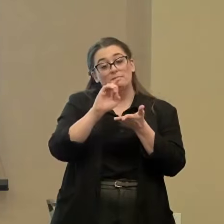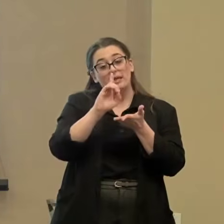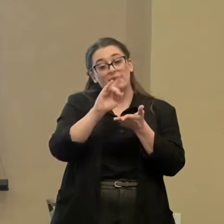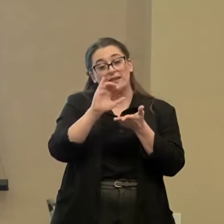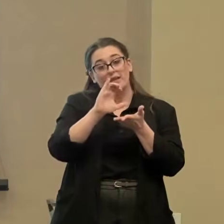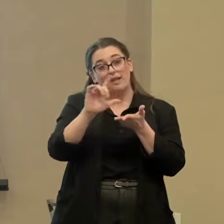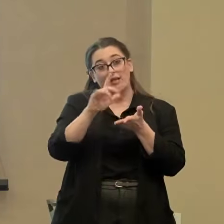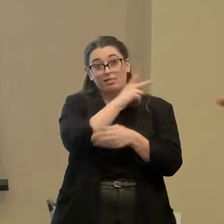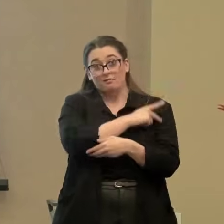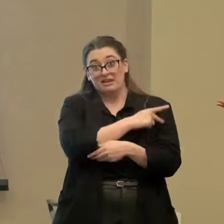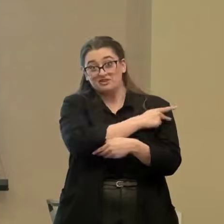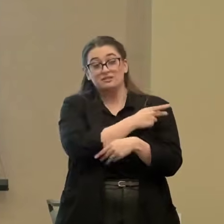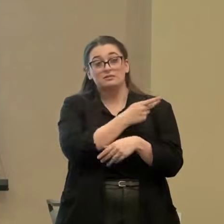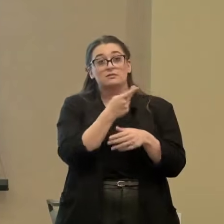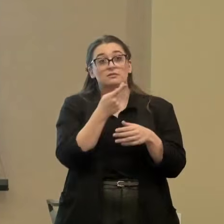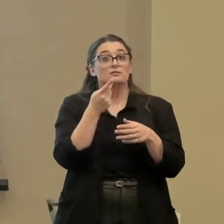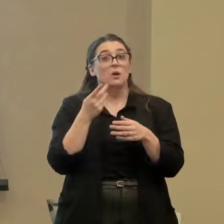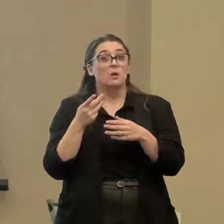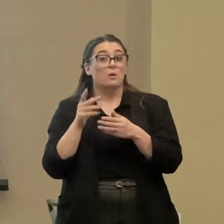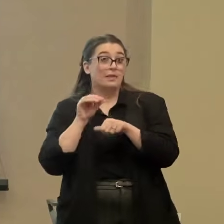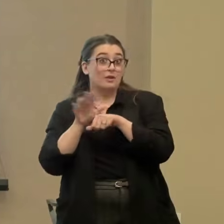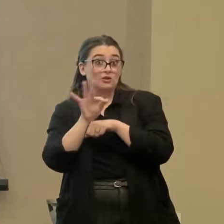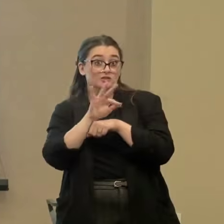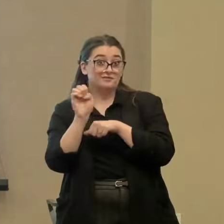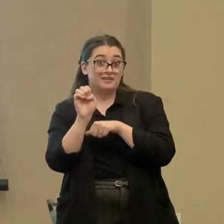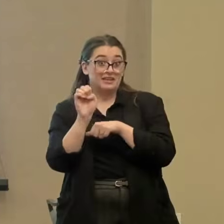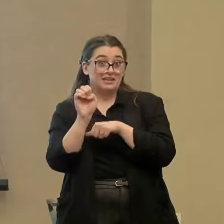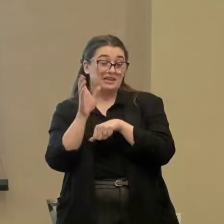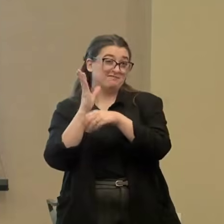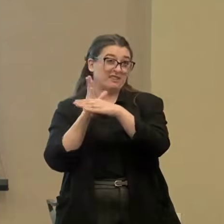the average consult fee, it's $175.